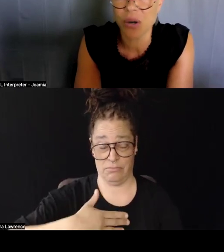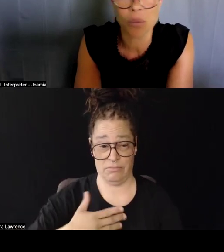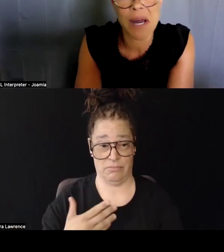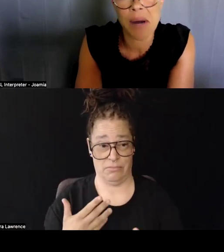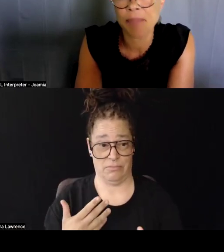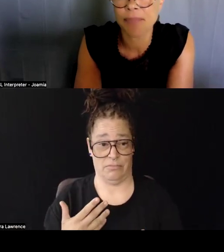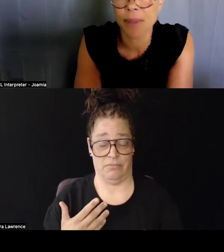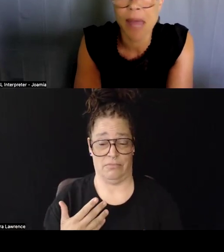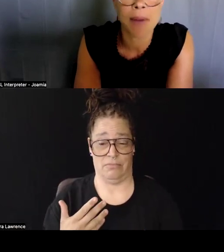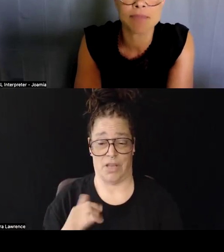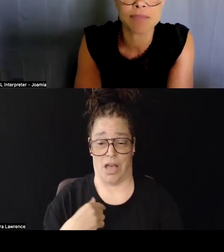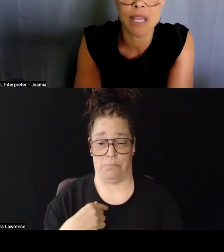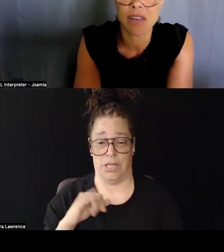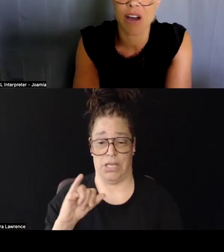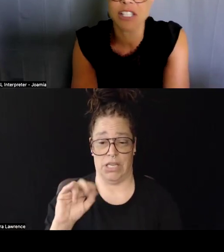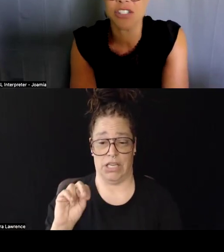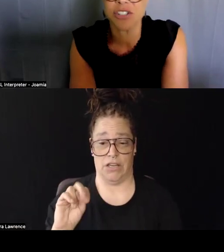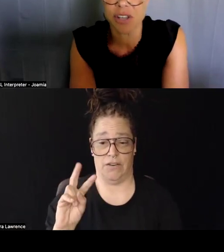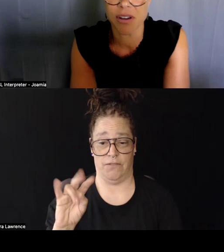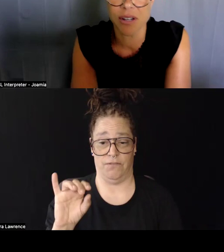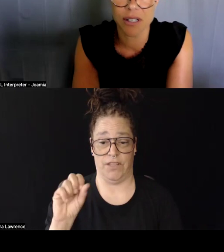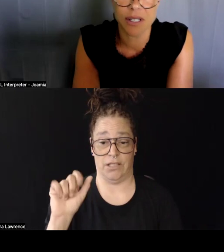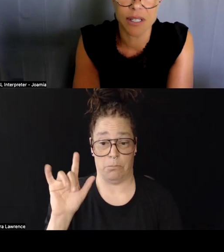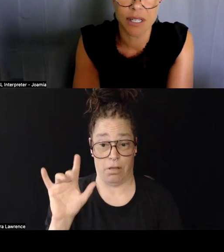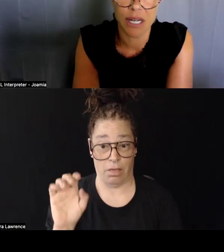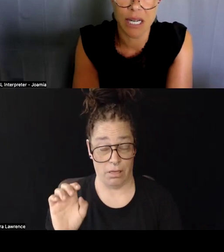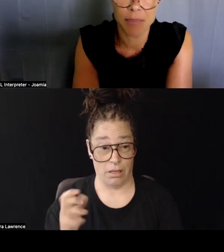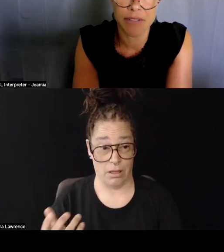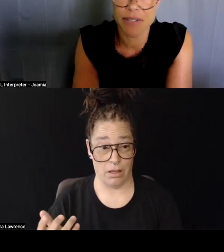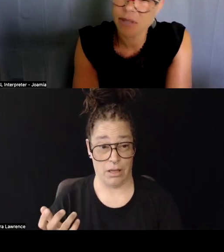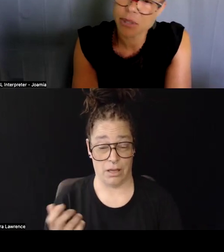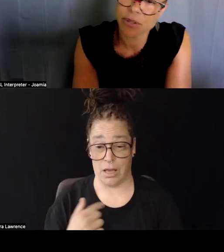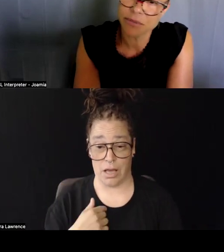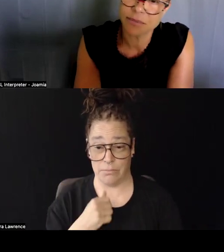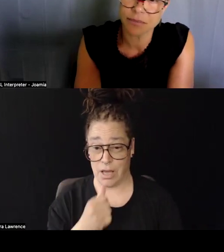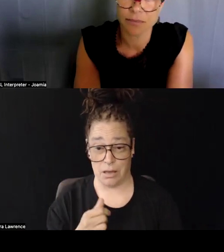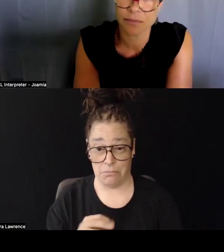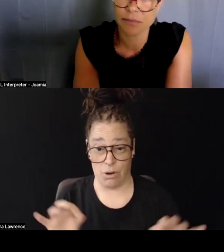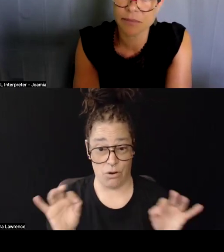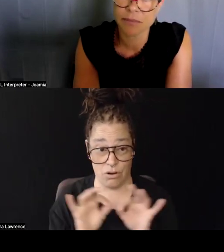feel, wow, I'm not being acknowledged. I'm invisible.